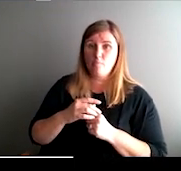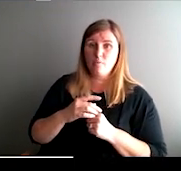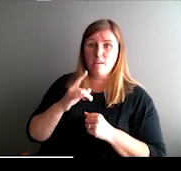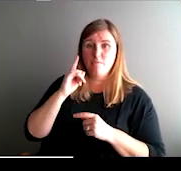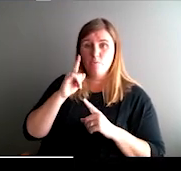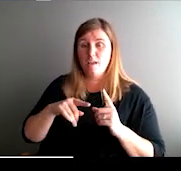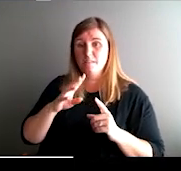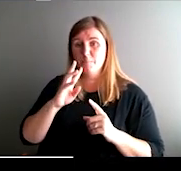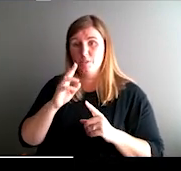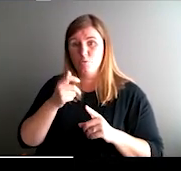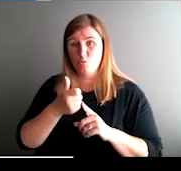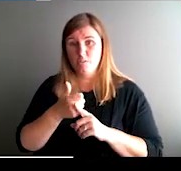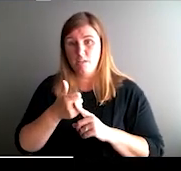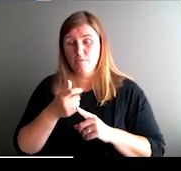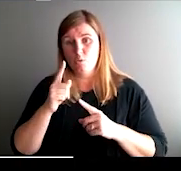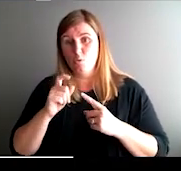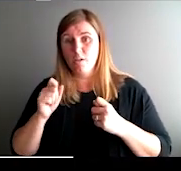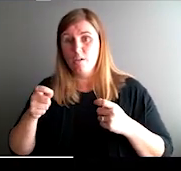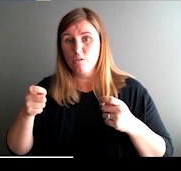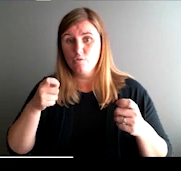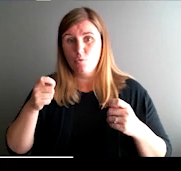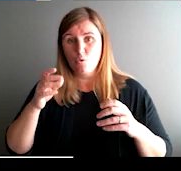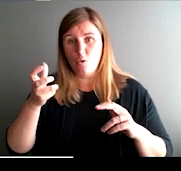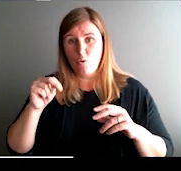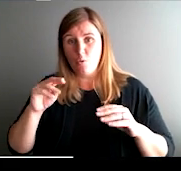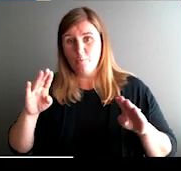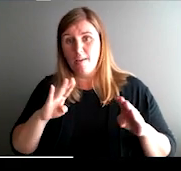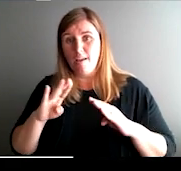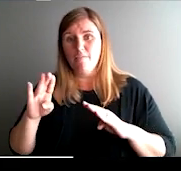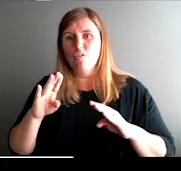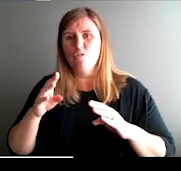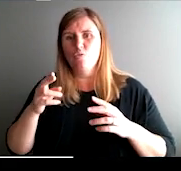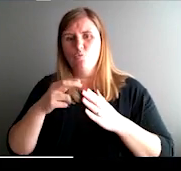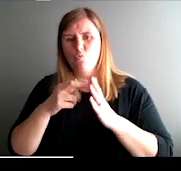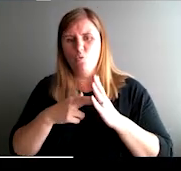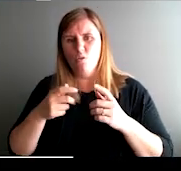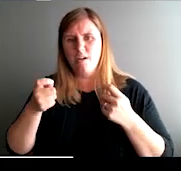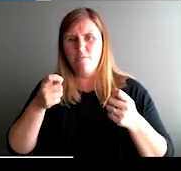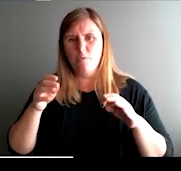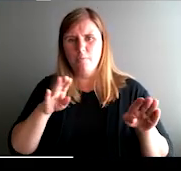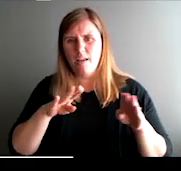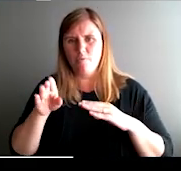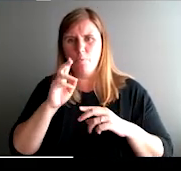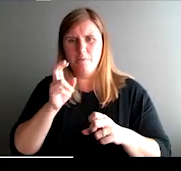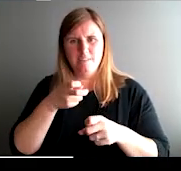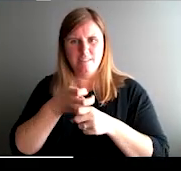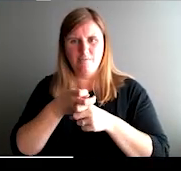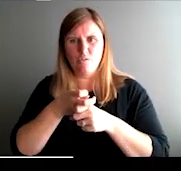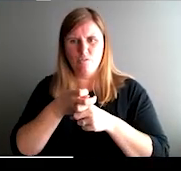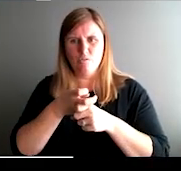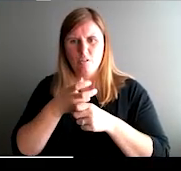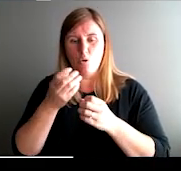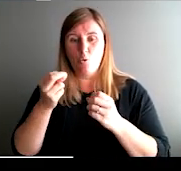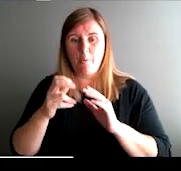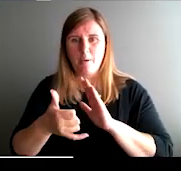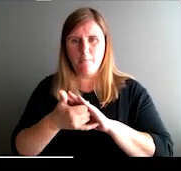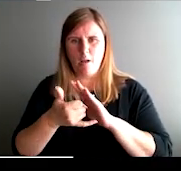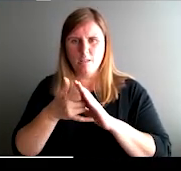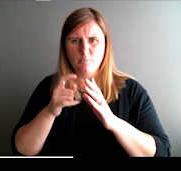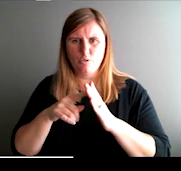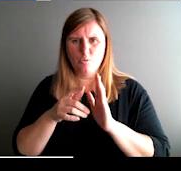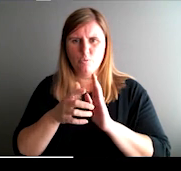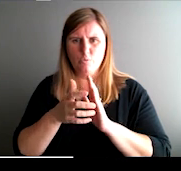to yourself so that you can control your own behavior, rule-governed behavior is going to be very difficult, perhaps impossible